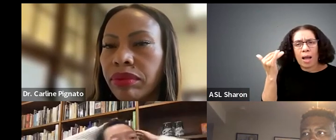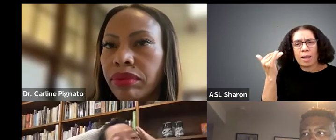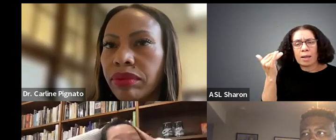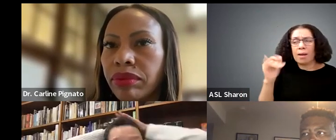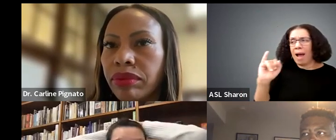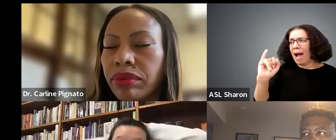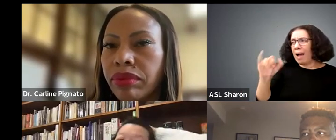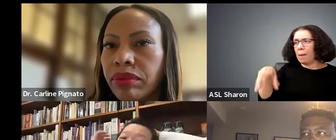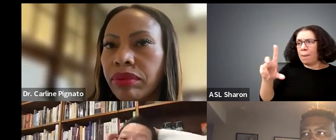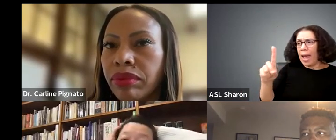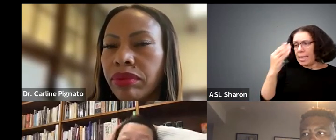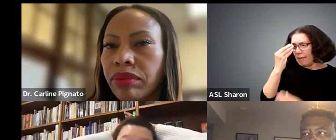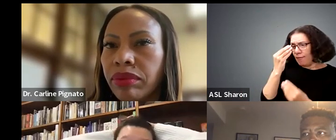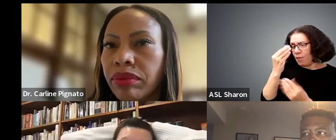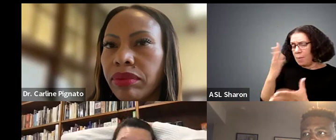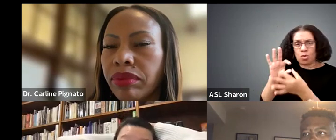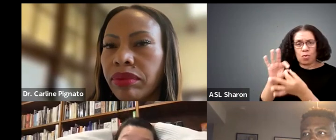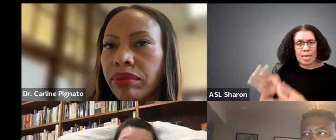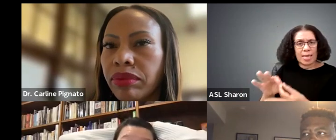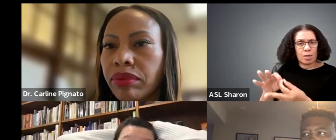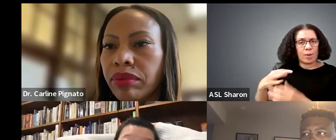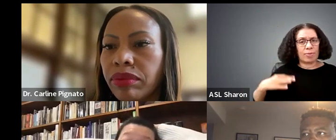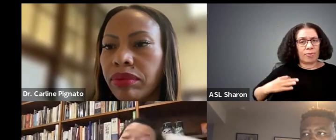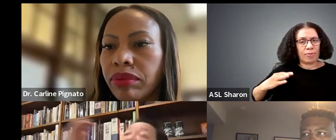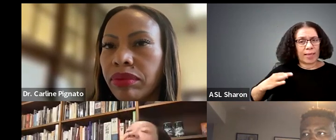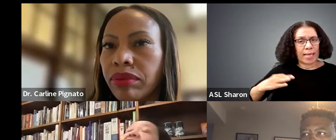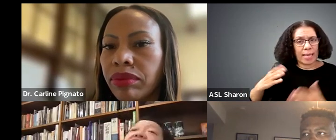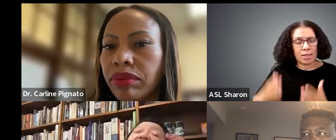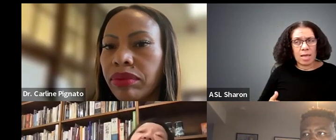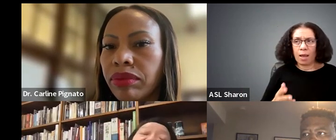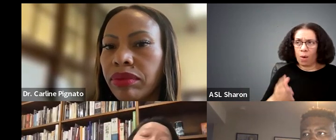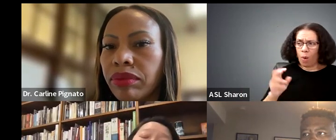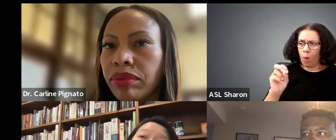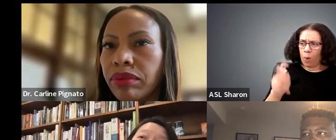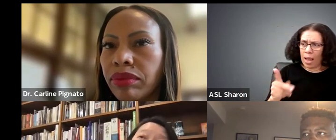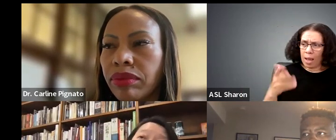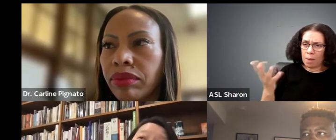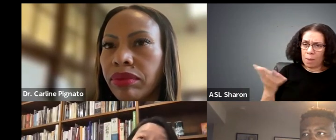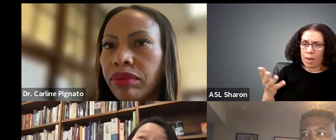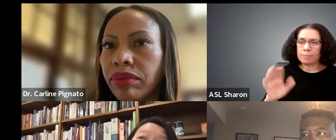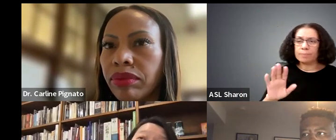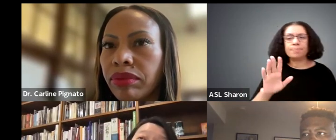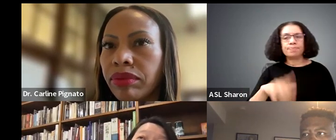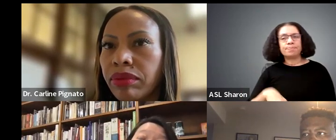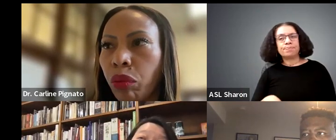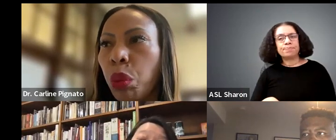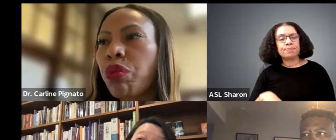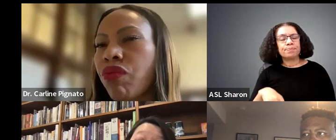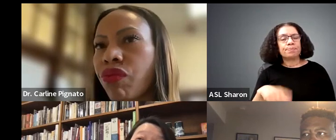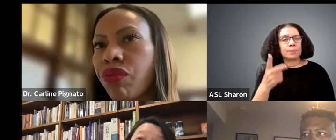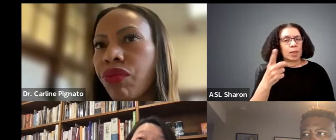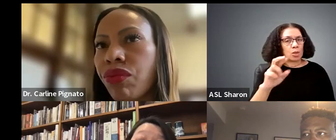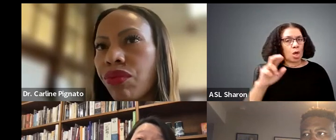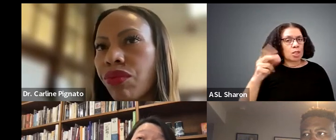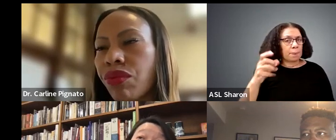iPad has information about a candidate on it. I mean, okay. So what we used to do quite a few